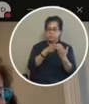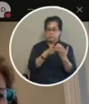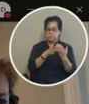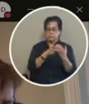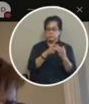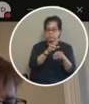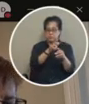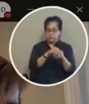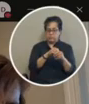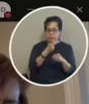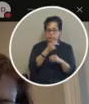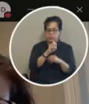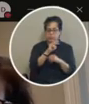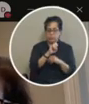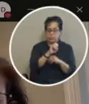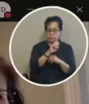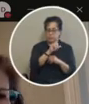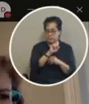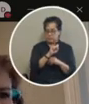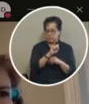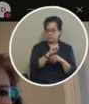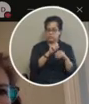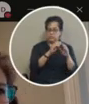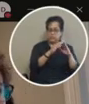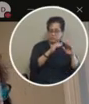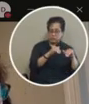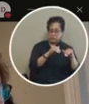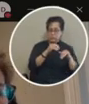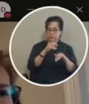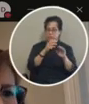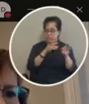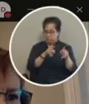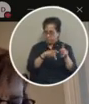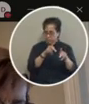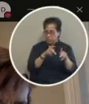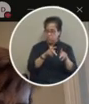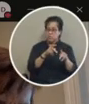homeless shelters and homeless individuals. And one of the things that we've